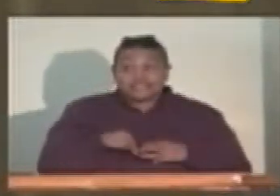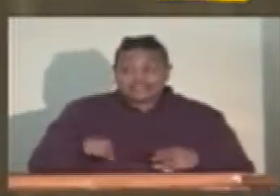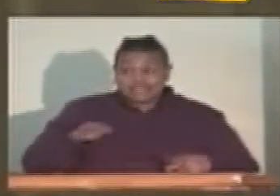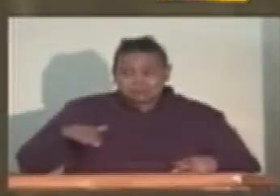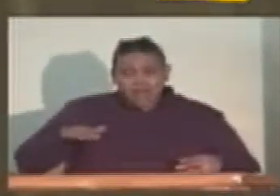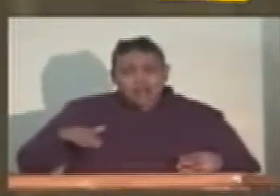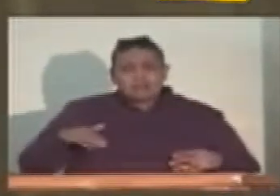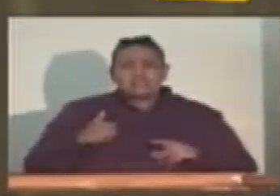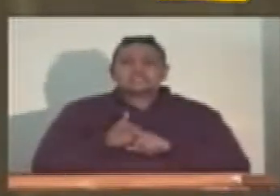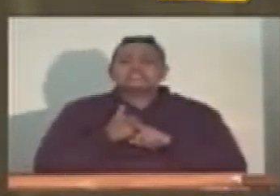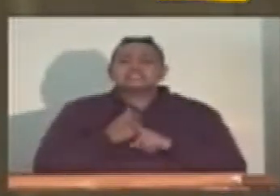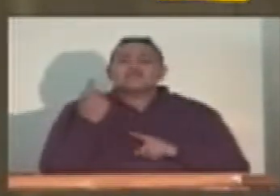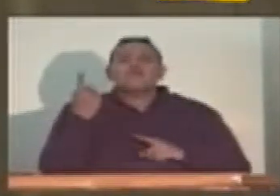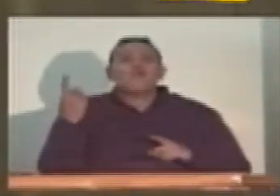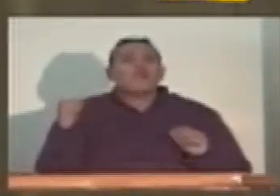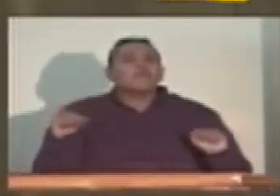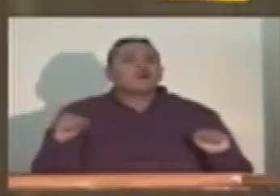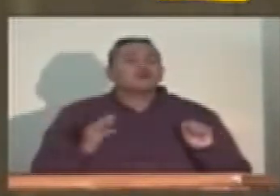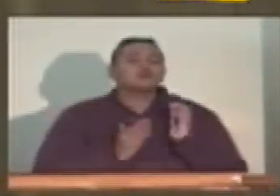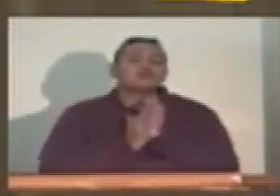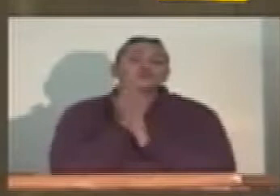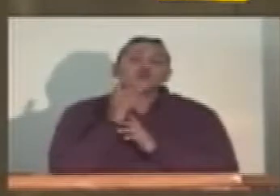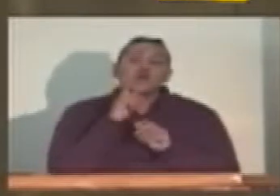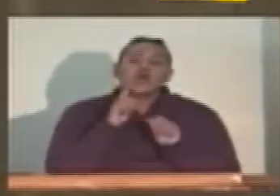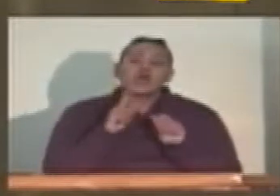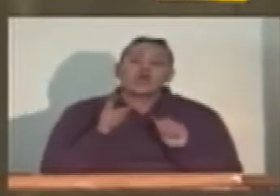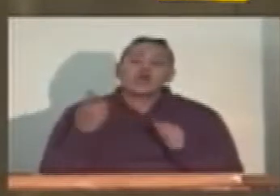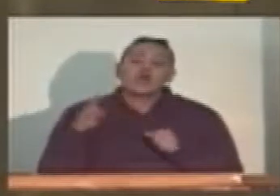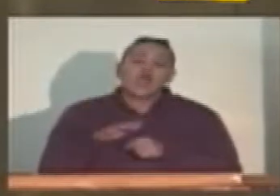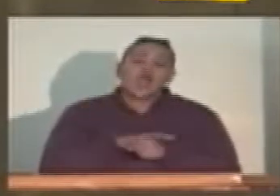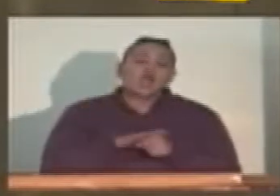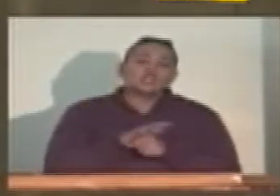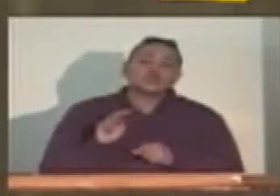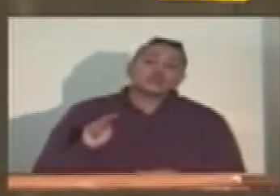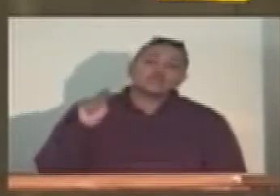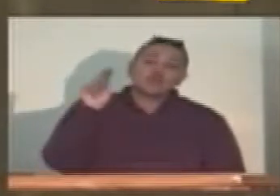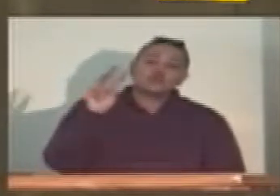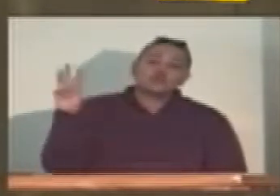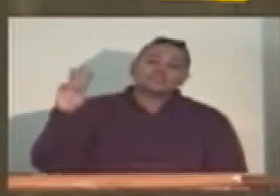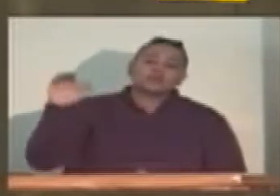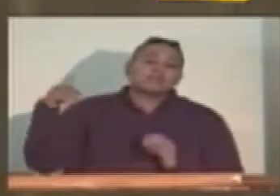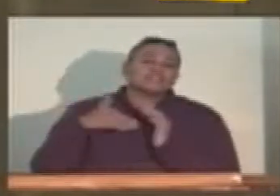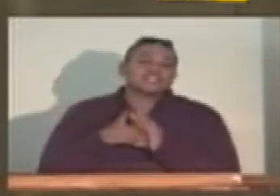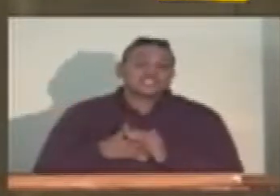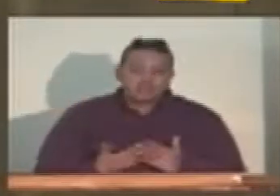House is only made possible by the constituents of Northwest Manchester,